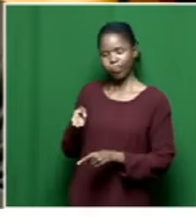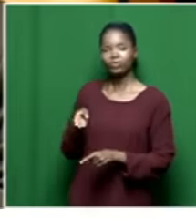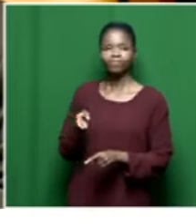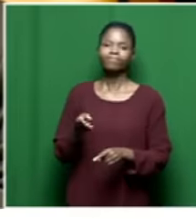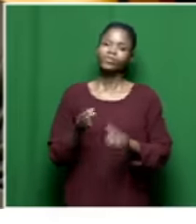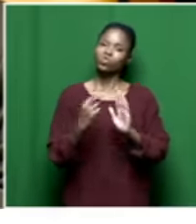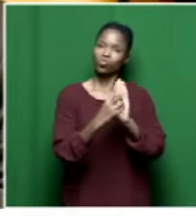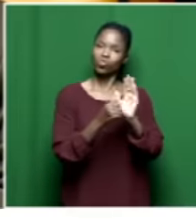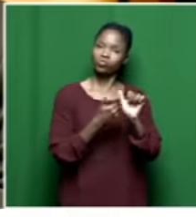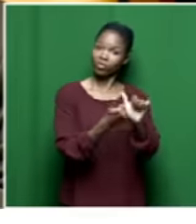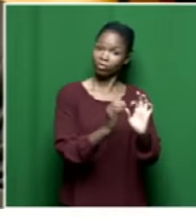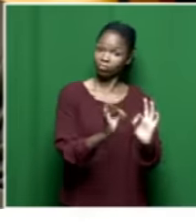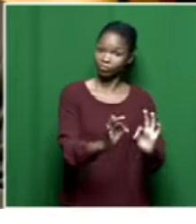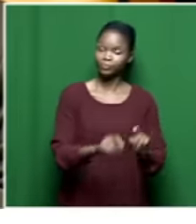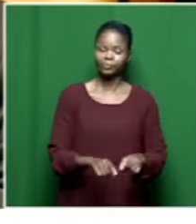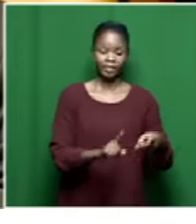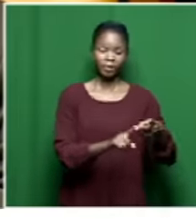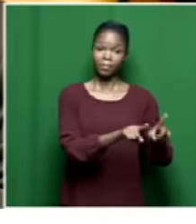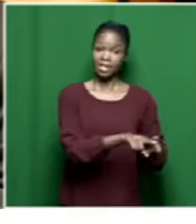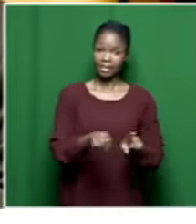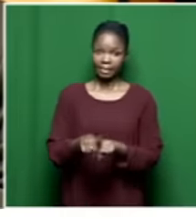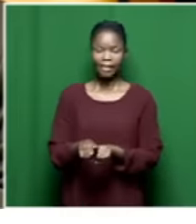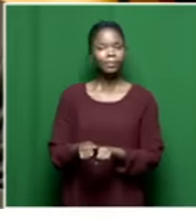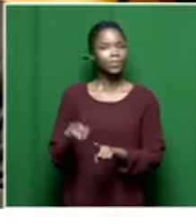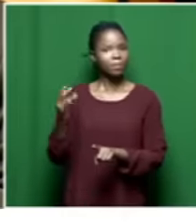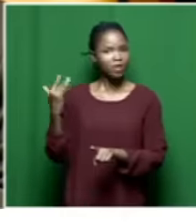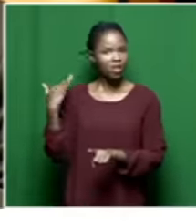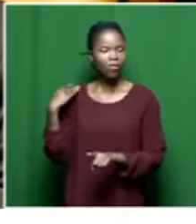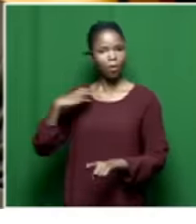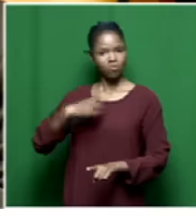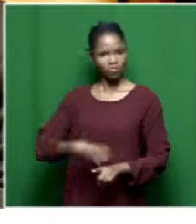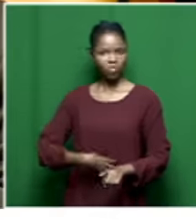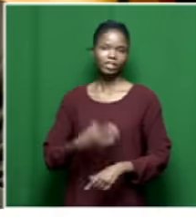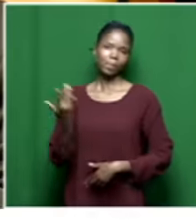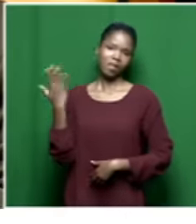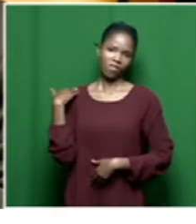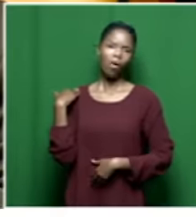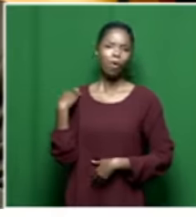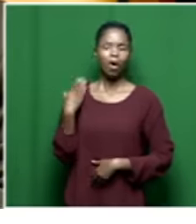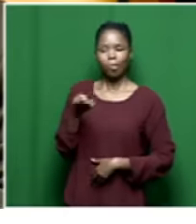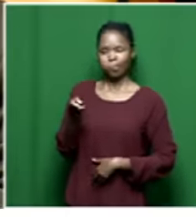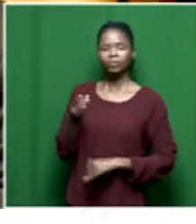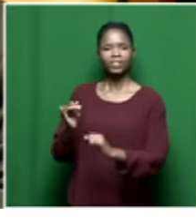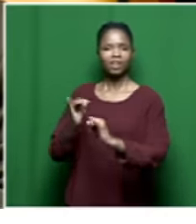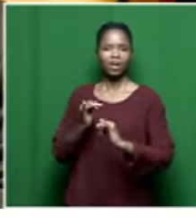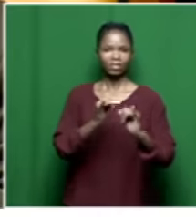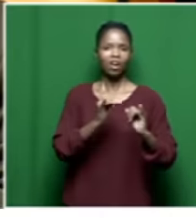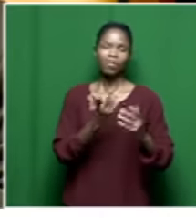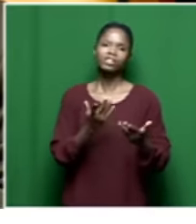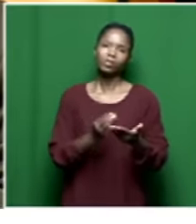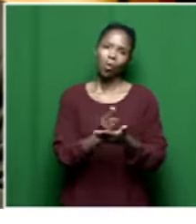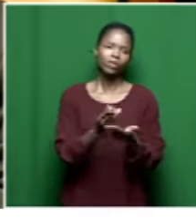We have always been open about former presidents and former leaders of this house.